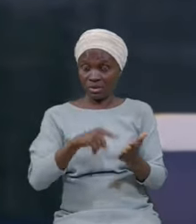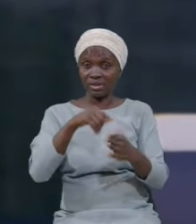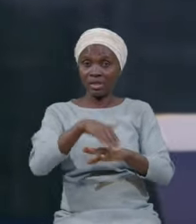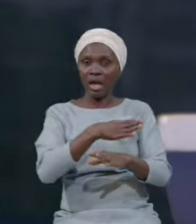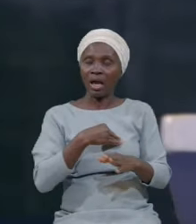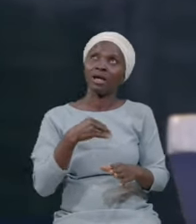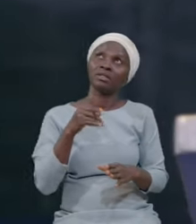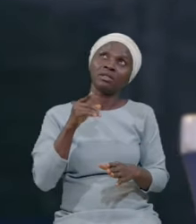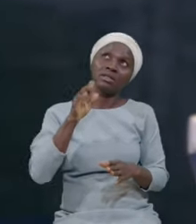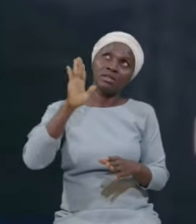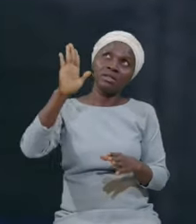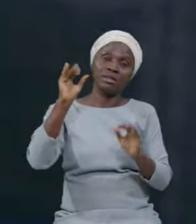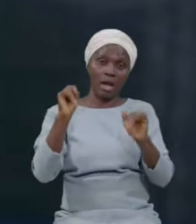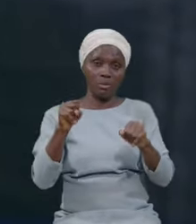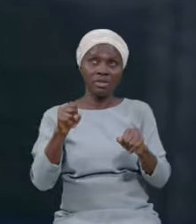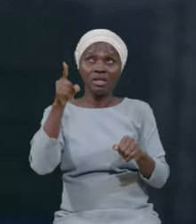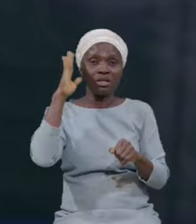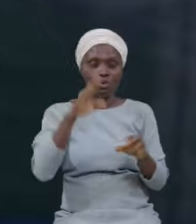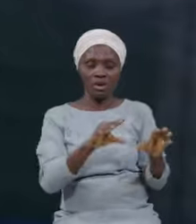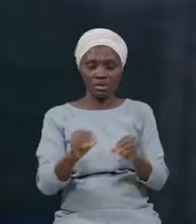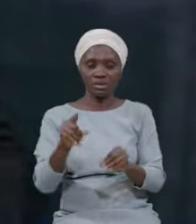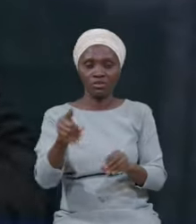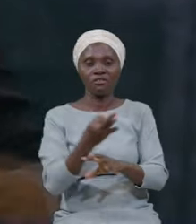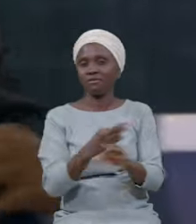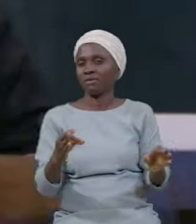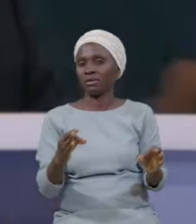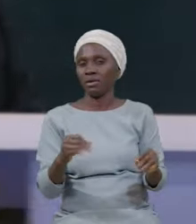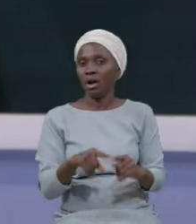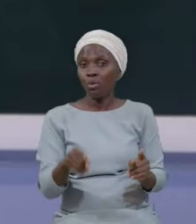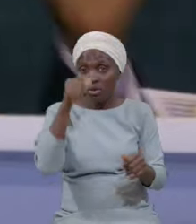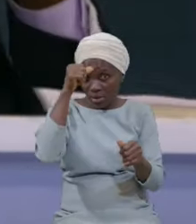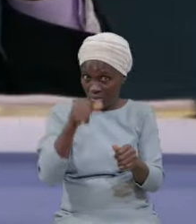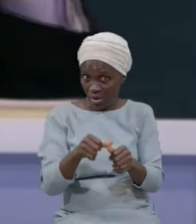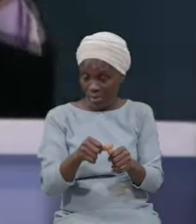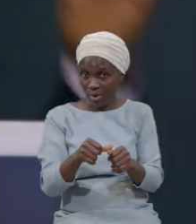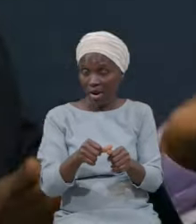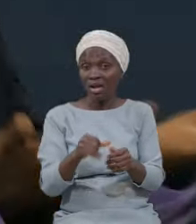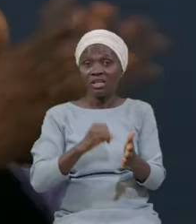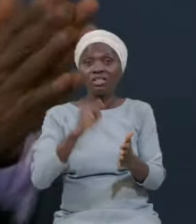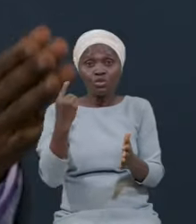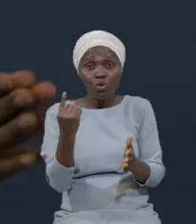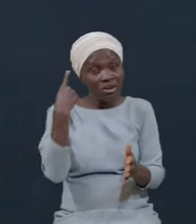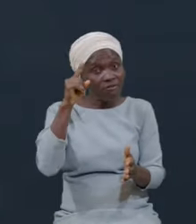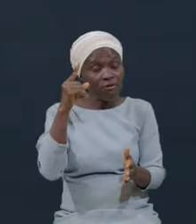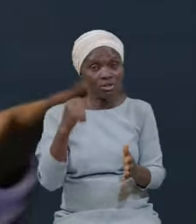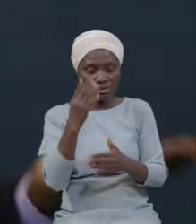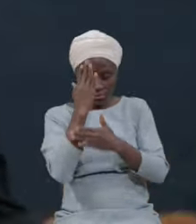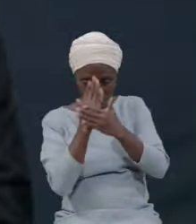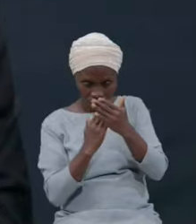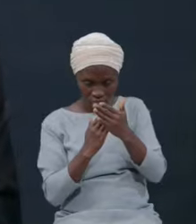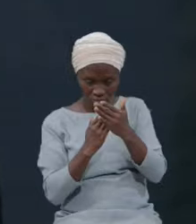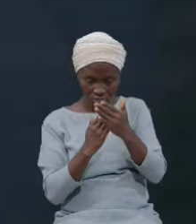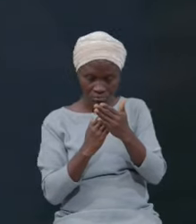But remember, for the submissive penitent, for the one that says, Lord, I come. I can't